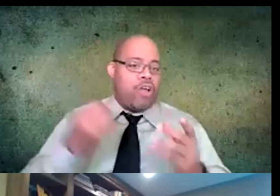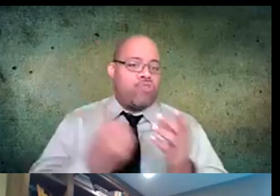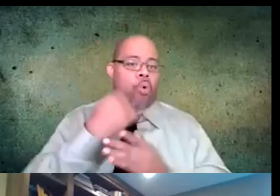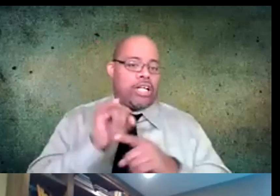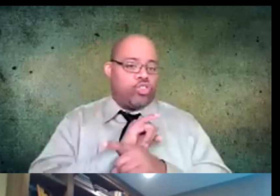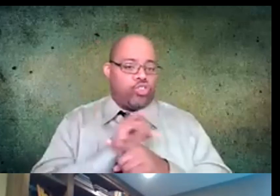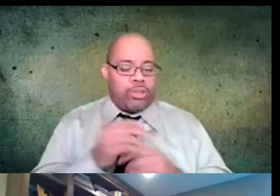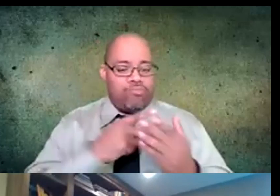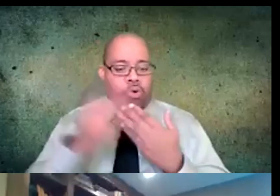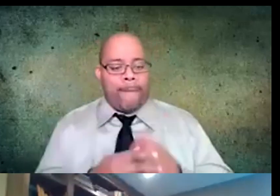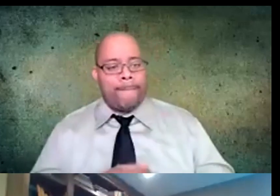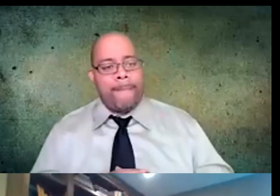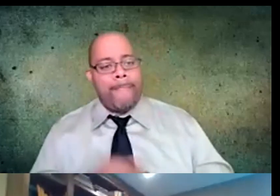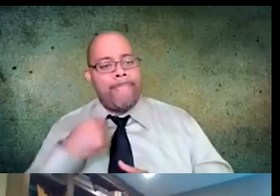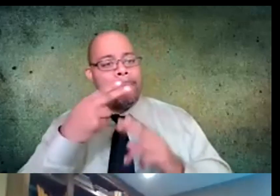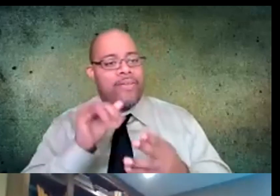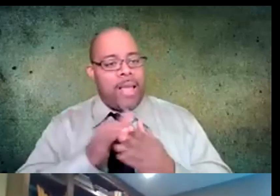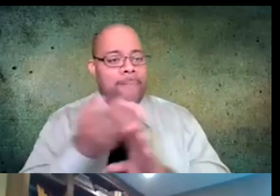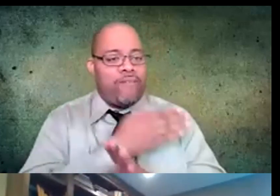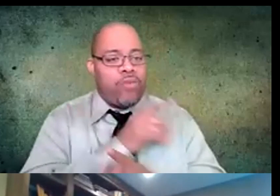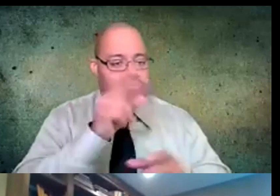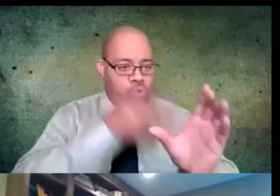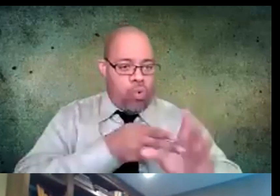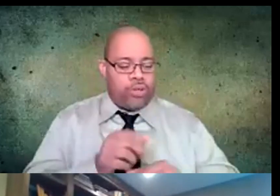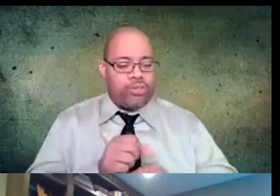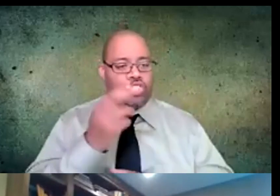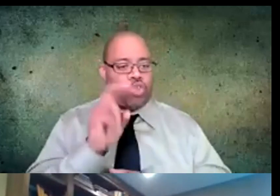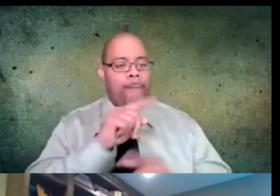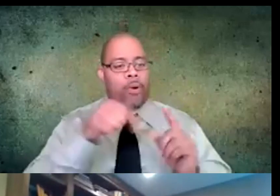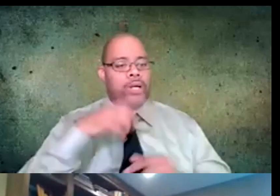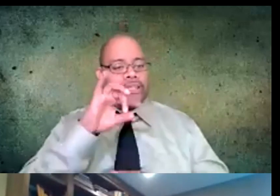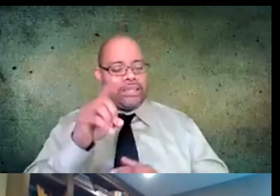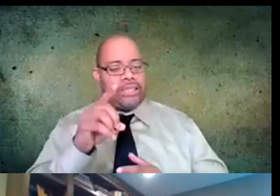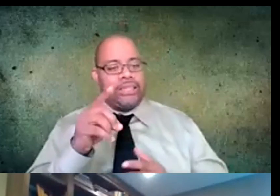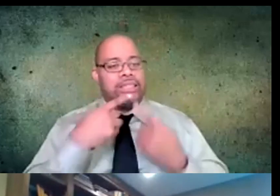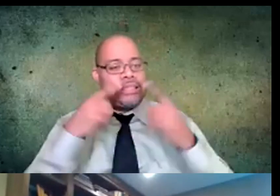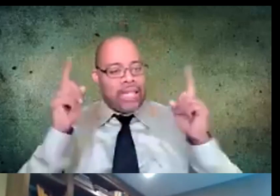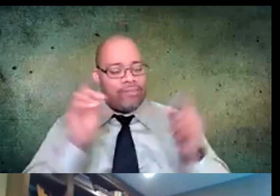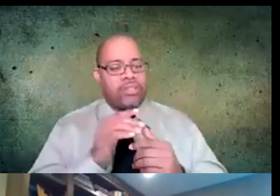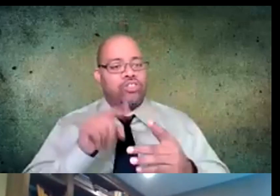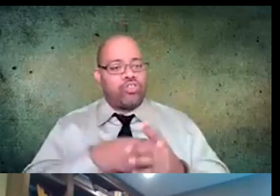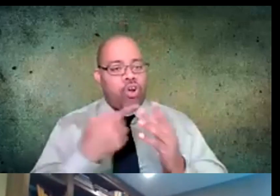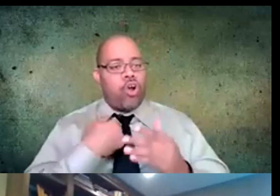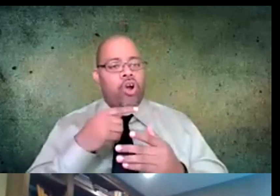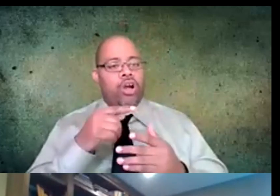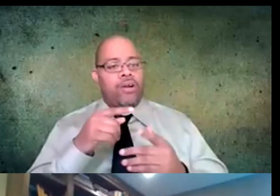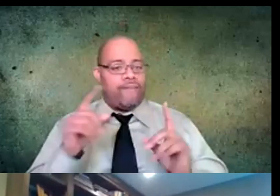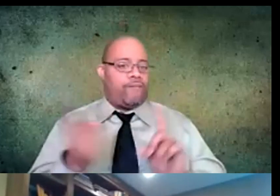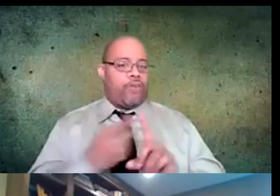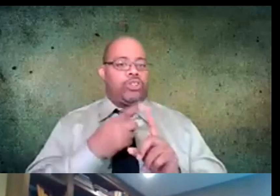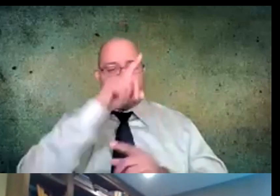program. Yeah, I mentioned this before you jumped on, Sean, but we did, successfully launch our inaugural